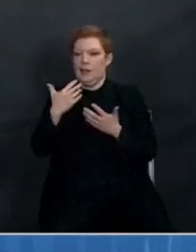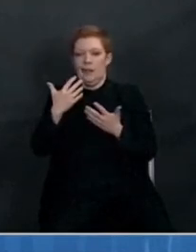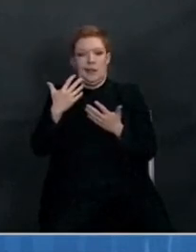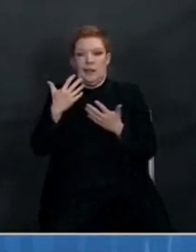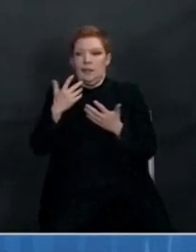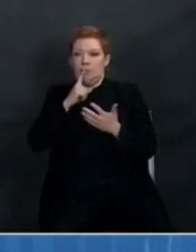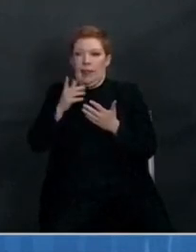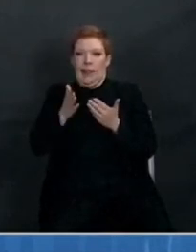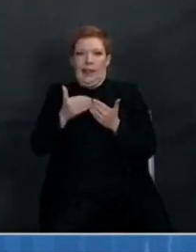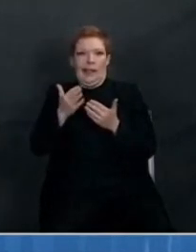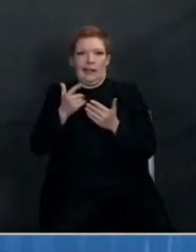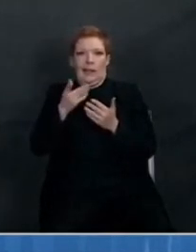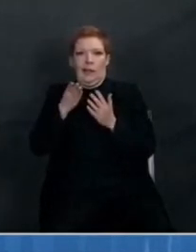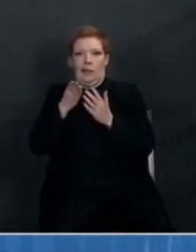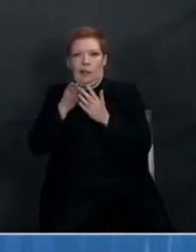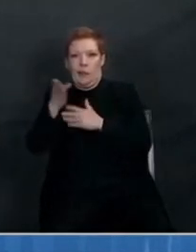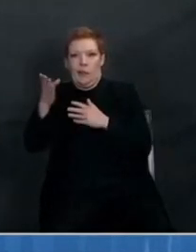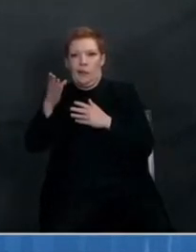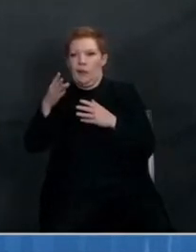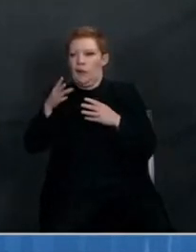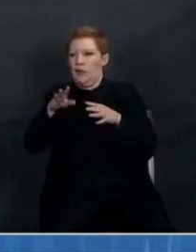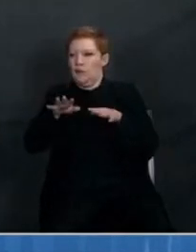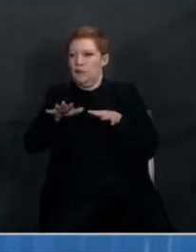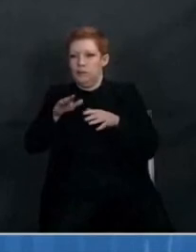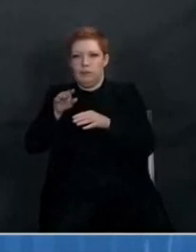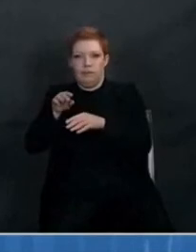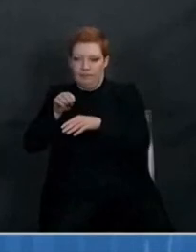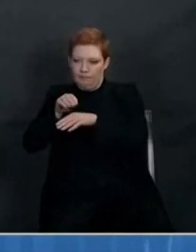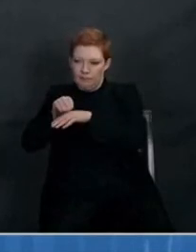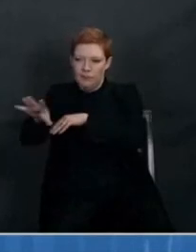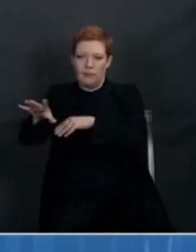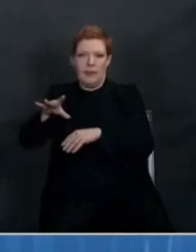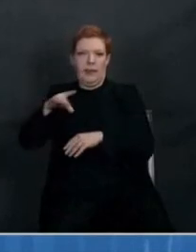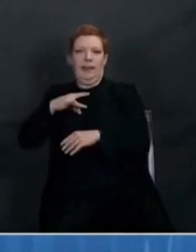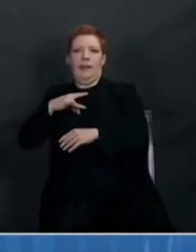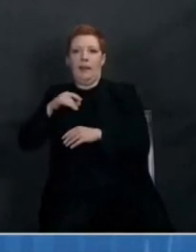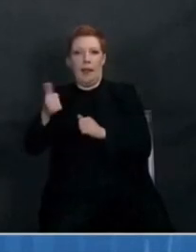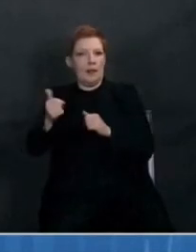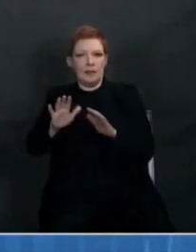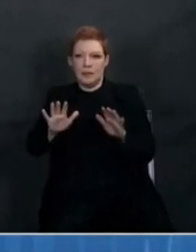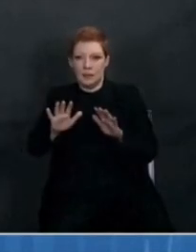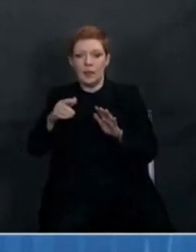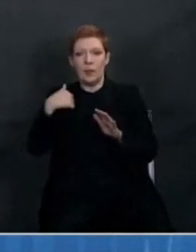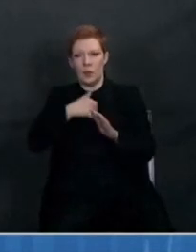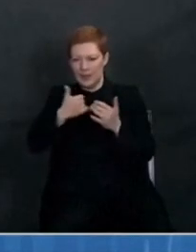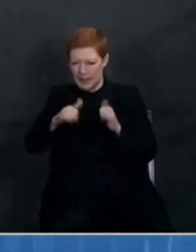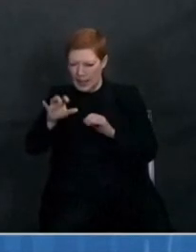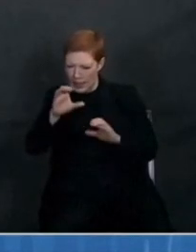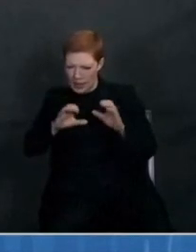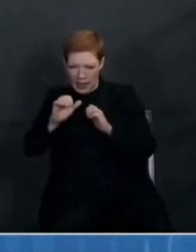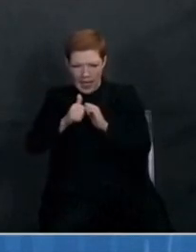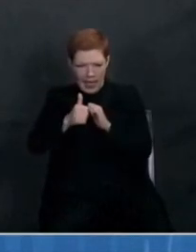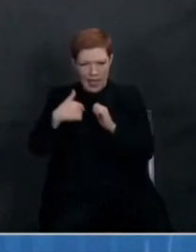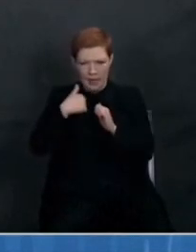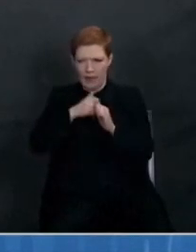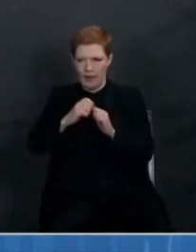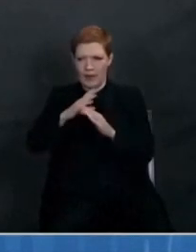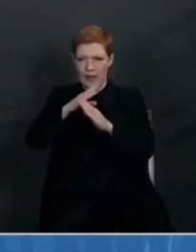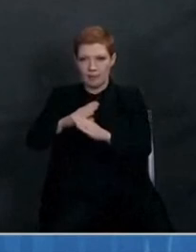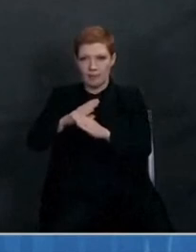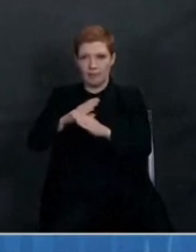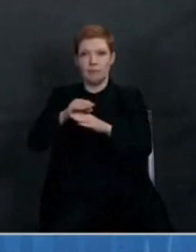grow. The CDC is systematically looking at strategies to minimize spread and locations where spread is